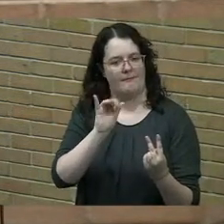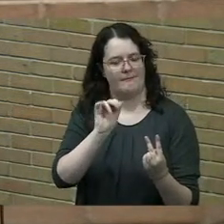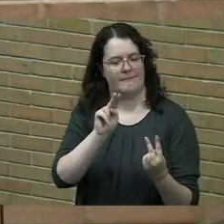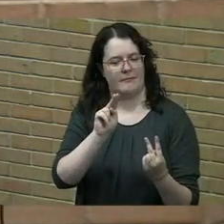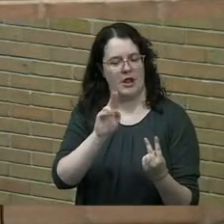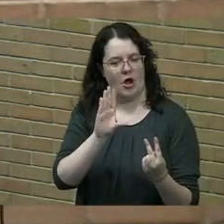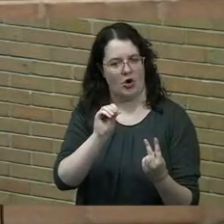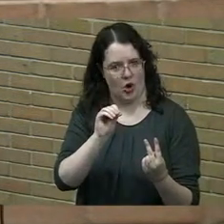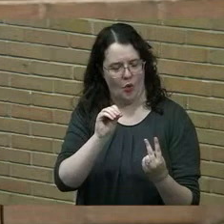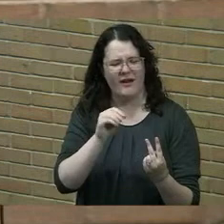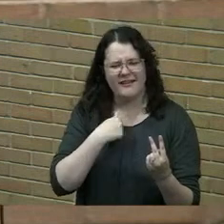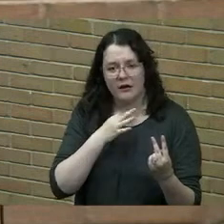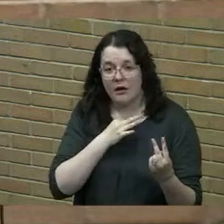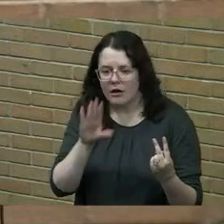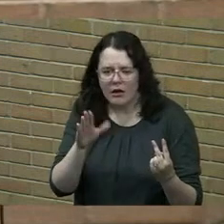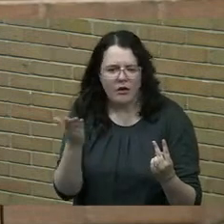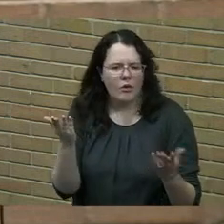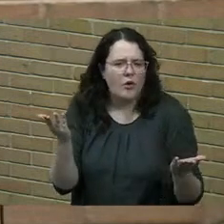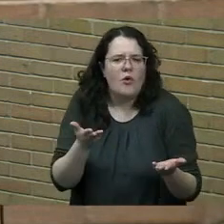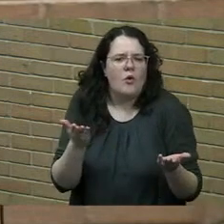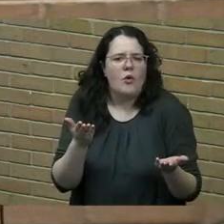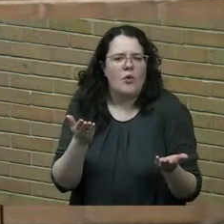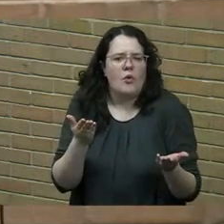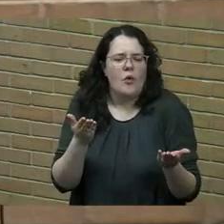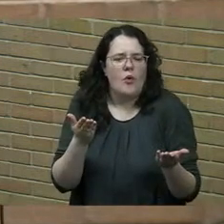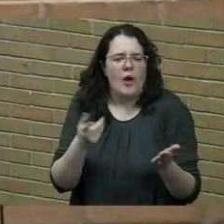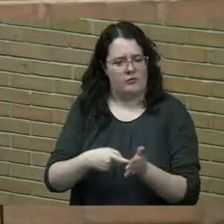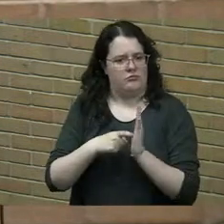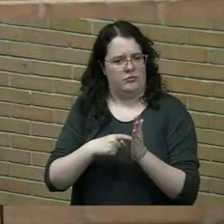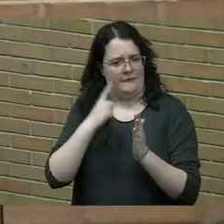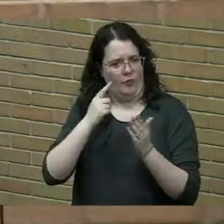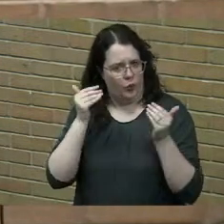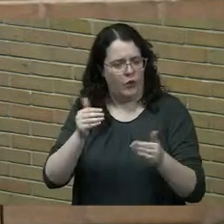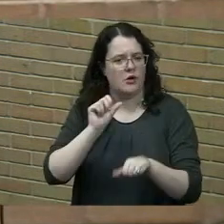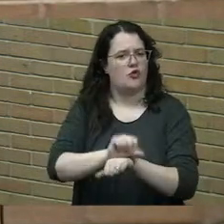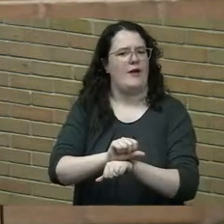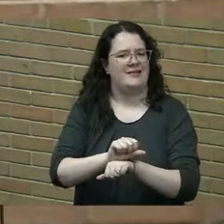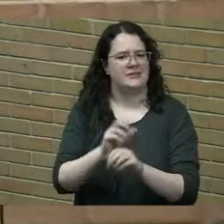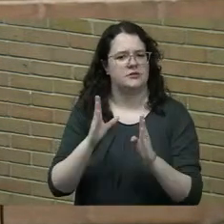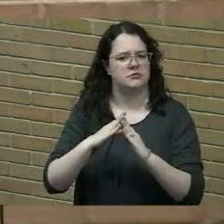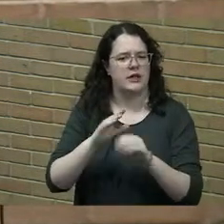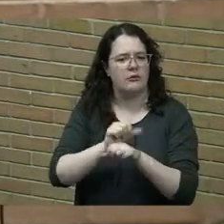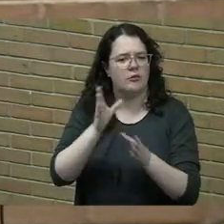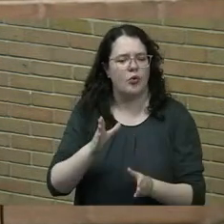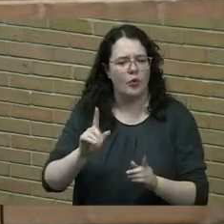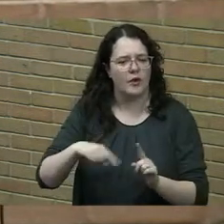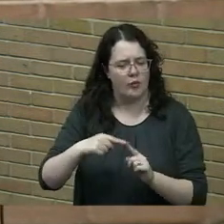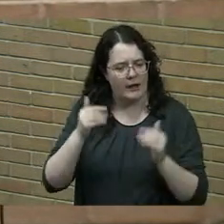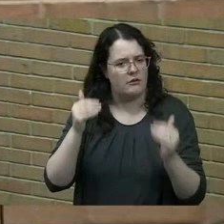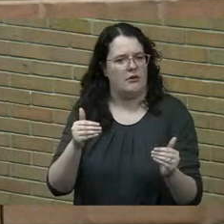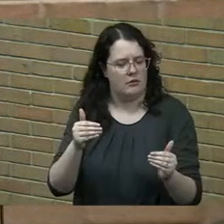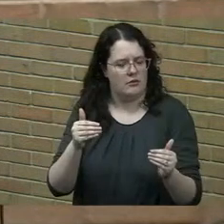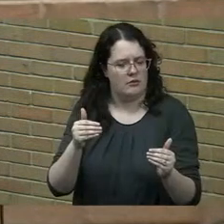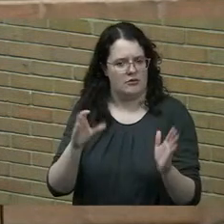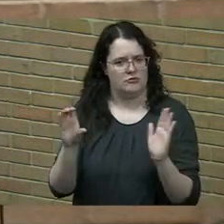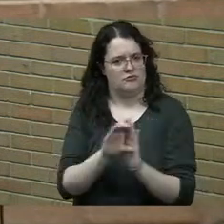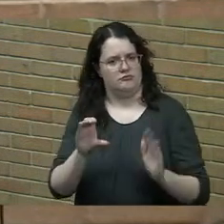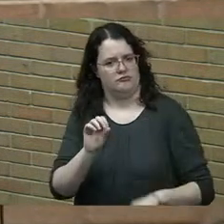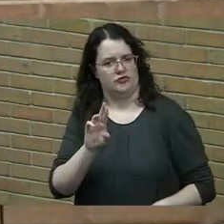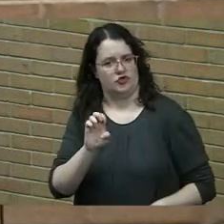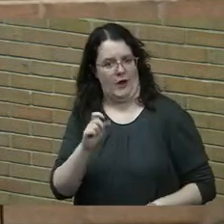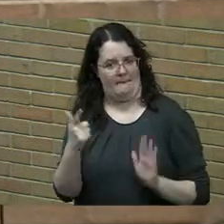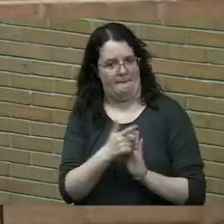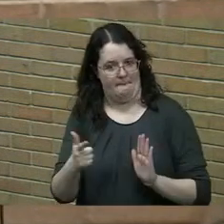the town to arrest a town employee when they commit a crime? Is it only a Class